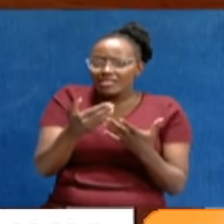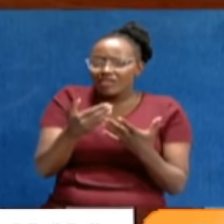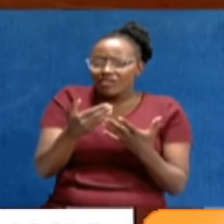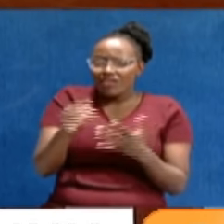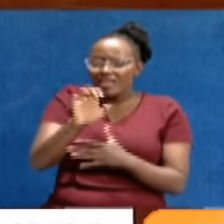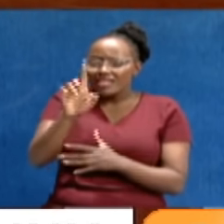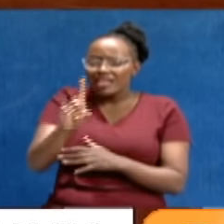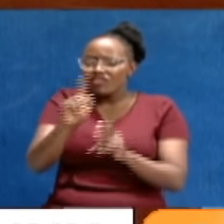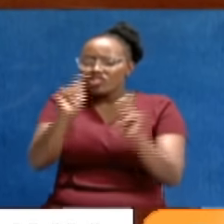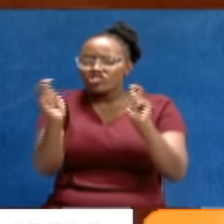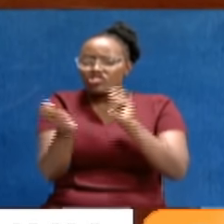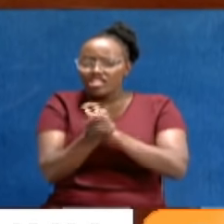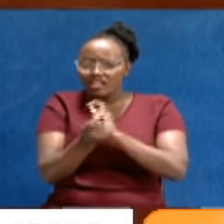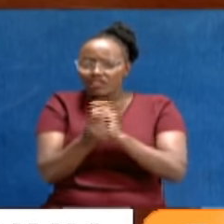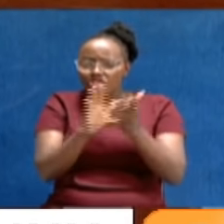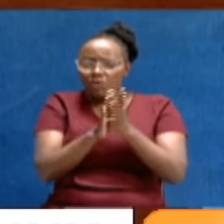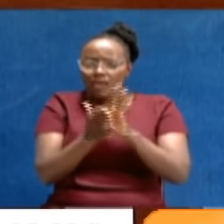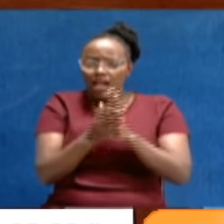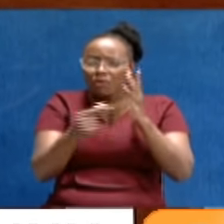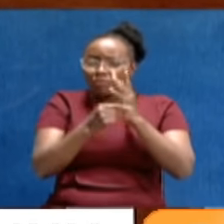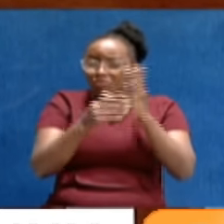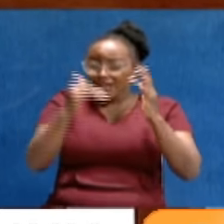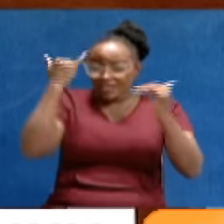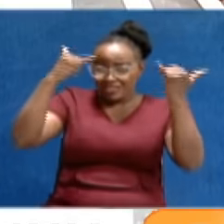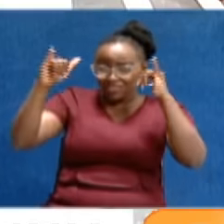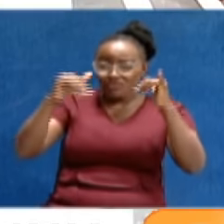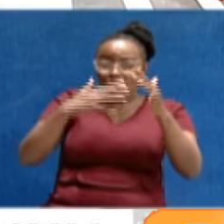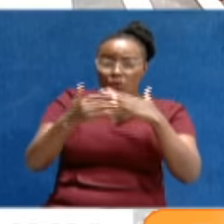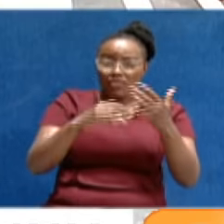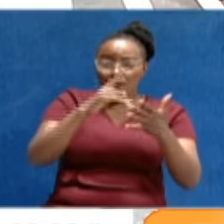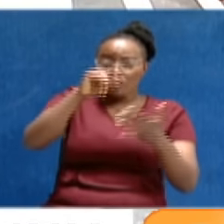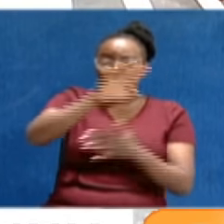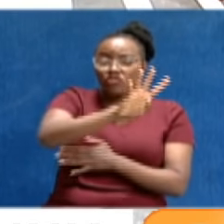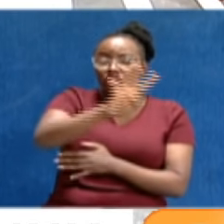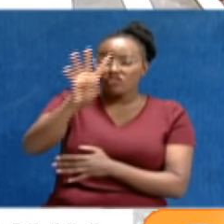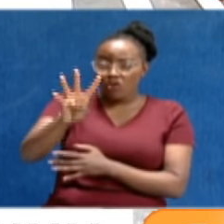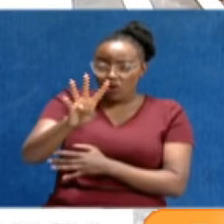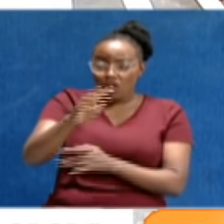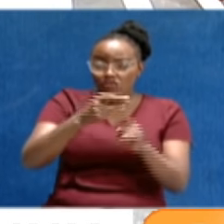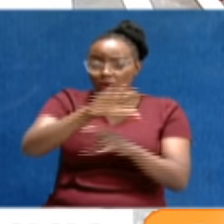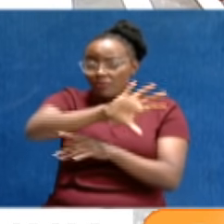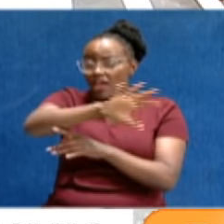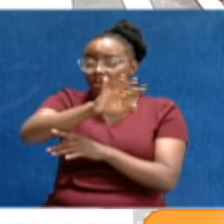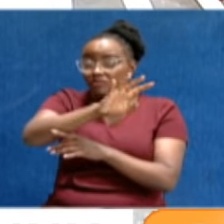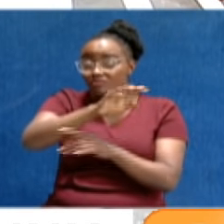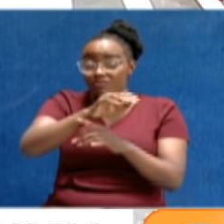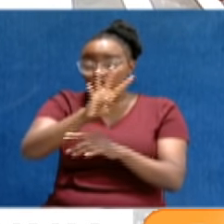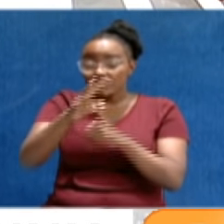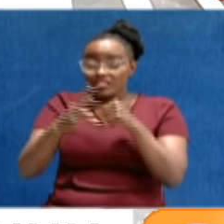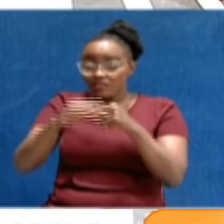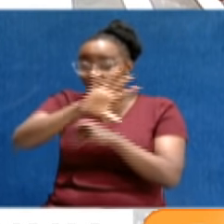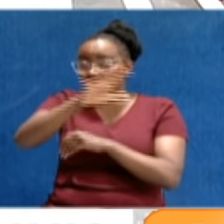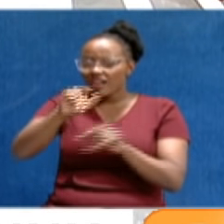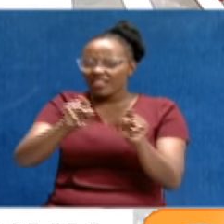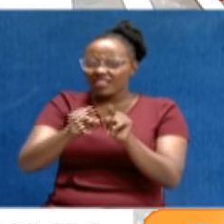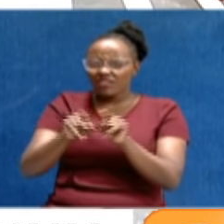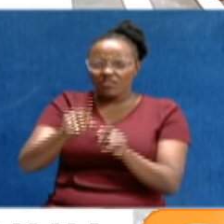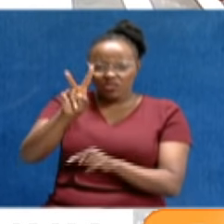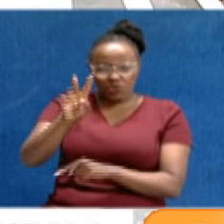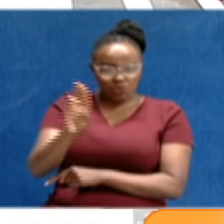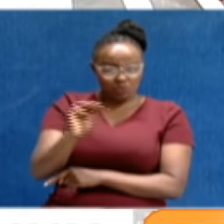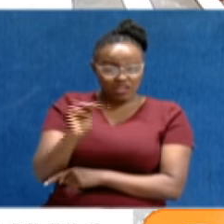executive convert itself to a popular initiative? Well, even though it passed in 44 out of 47 counties? And Jeff, you know, they were given Kenya shillings 2 million